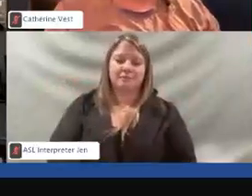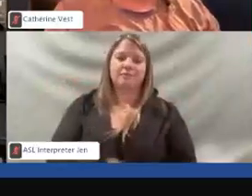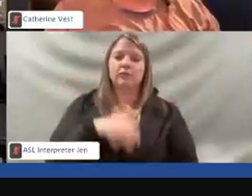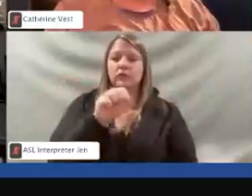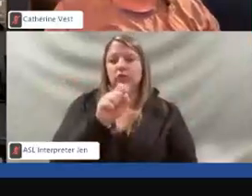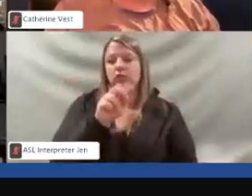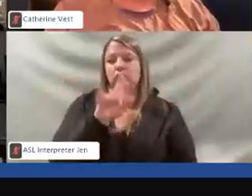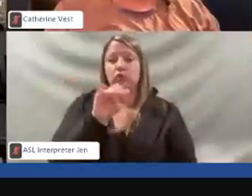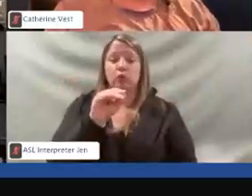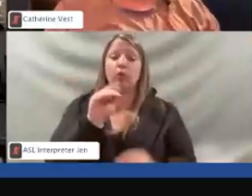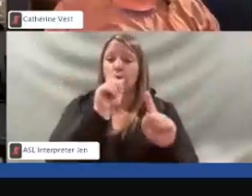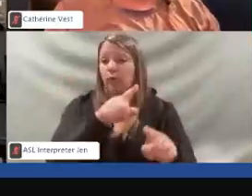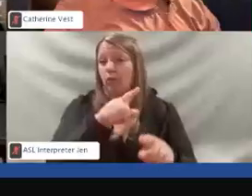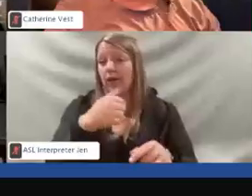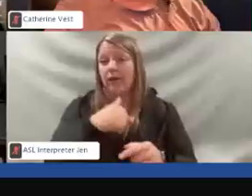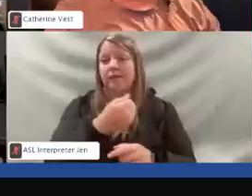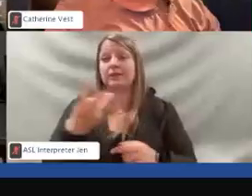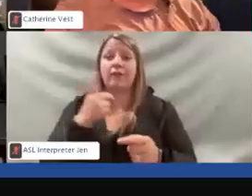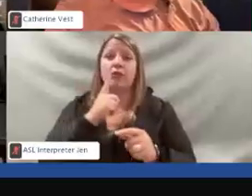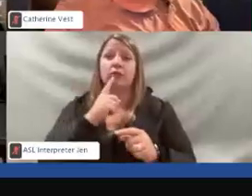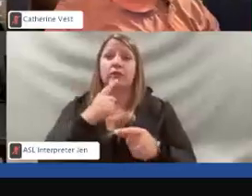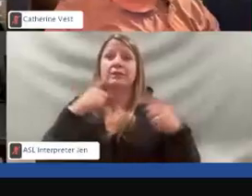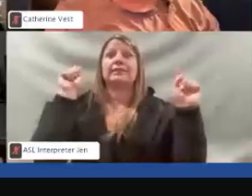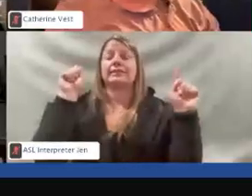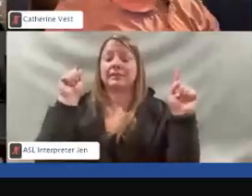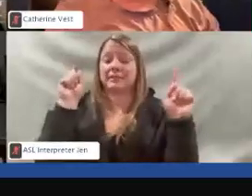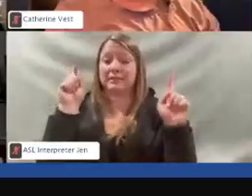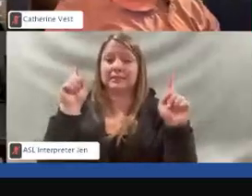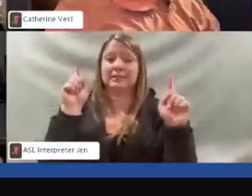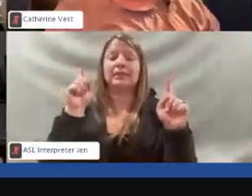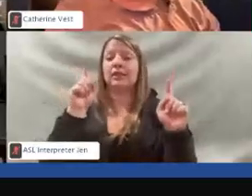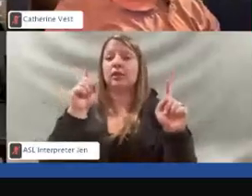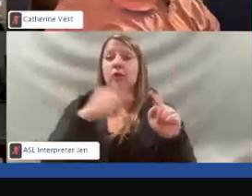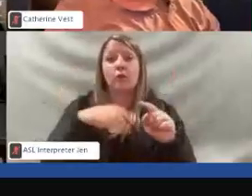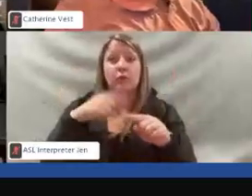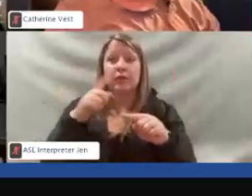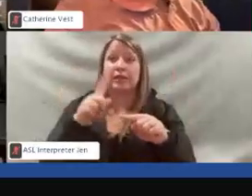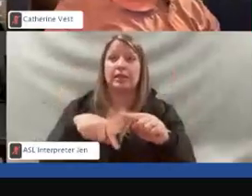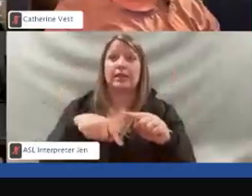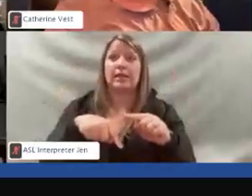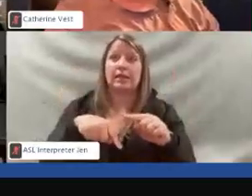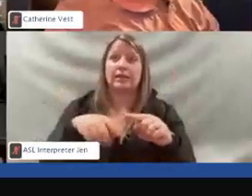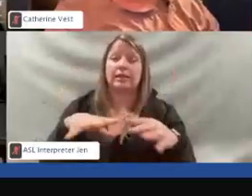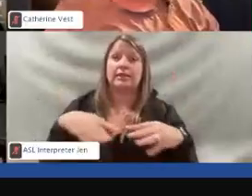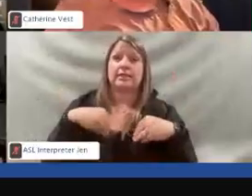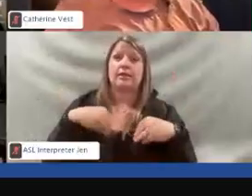Studio attendees have reported several successes, and although we can't take direct